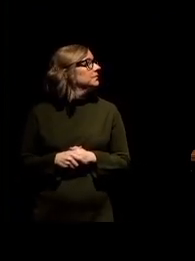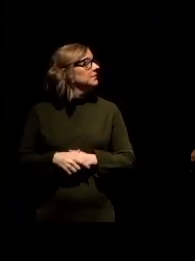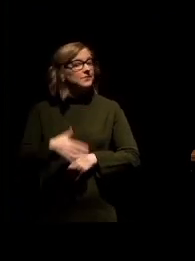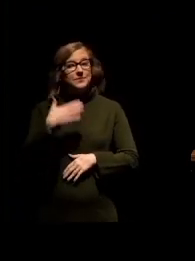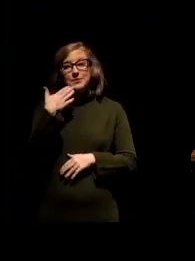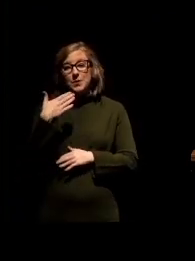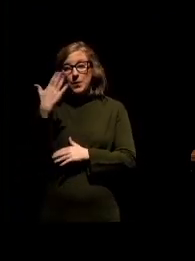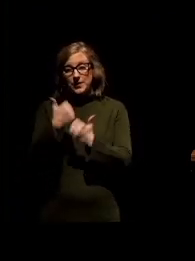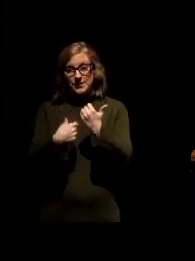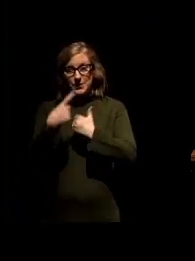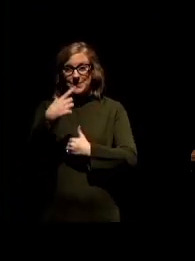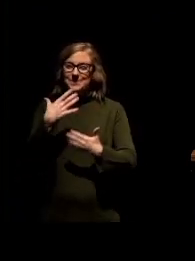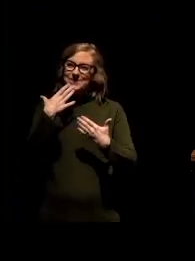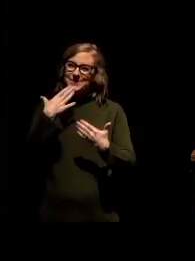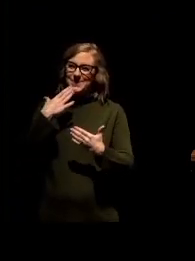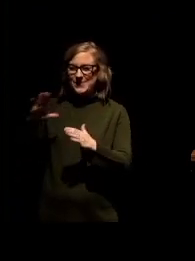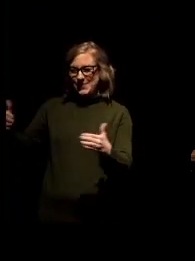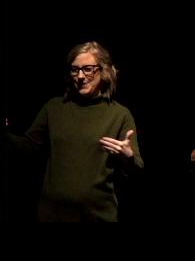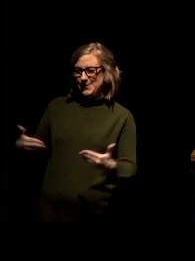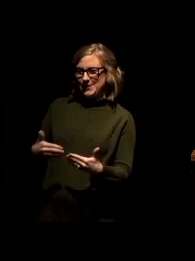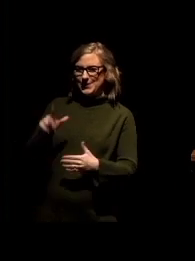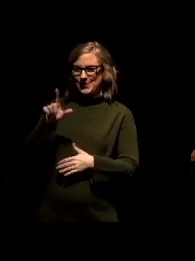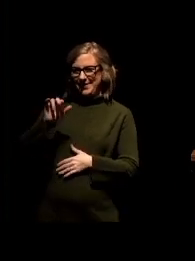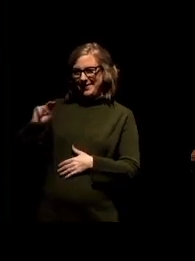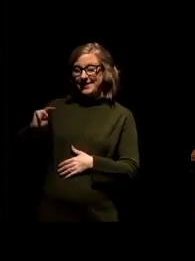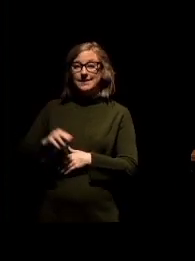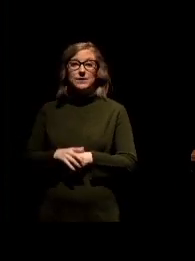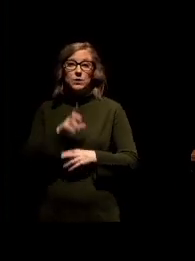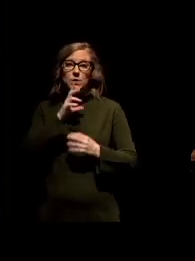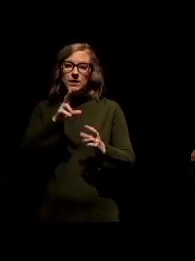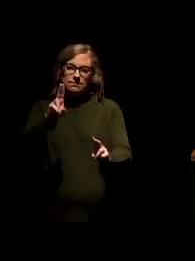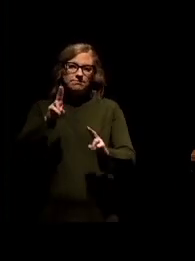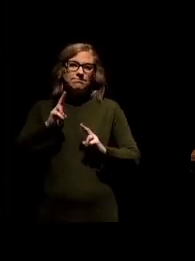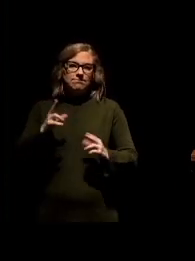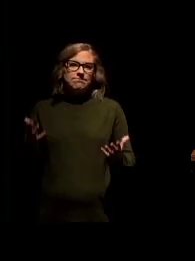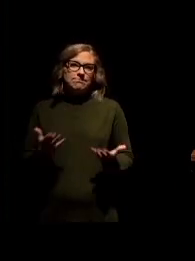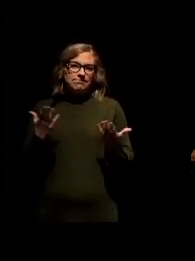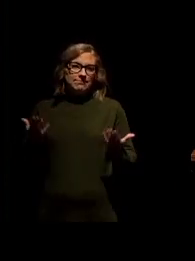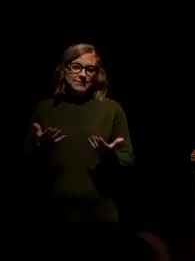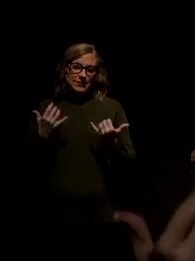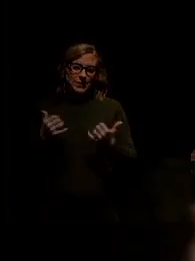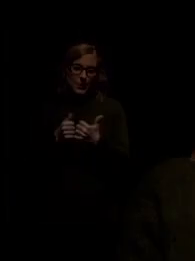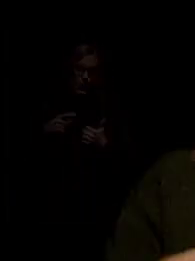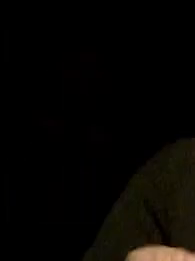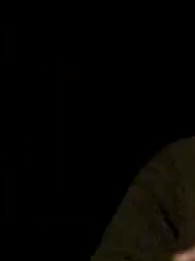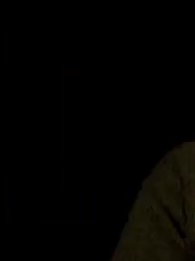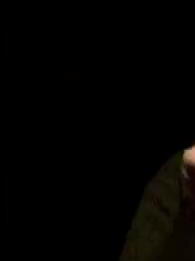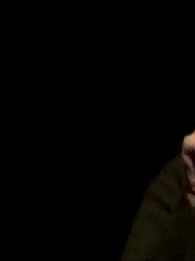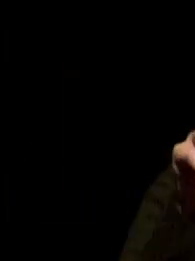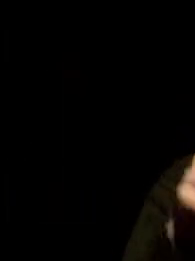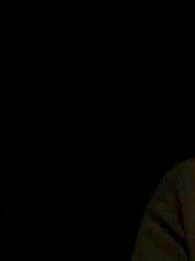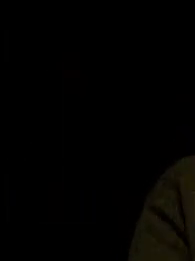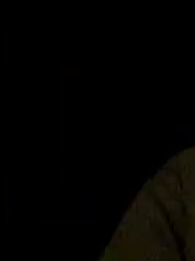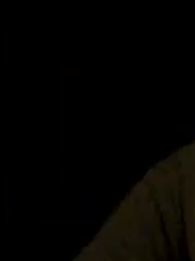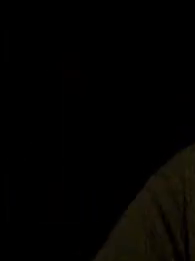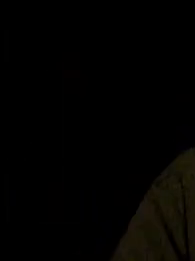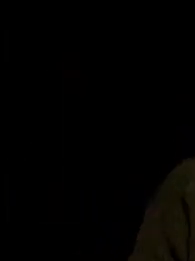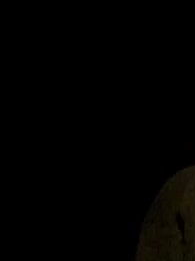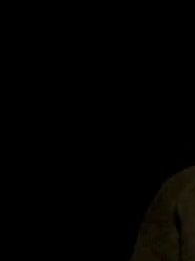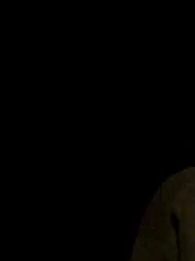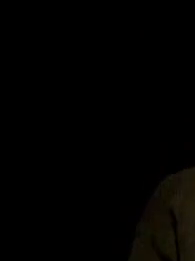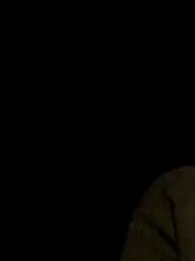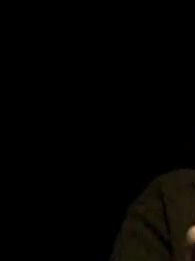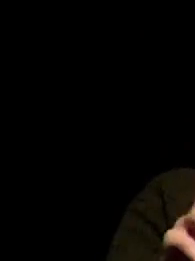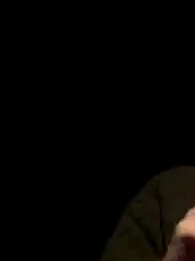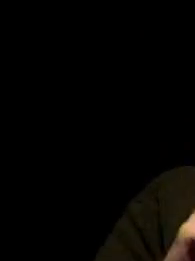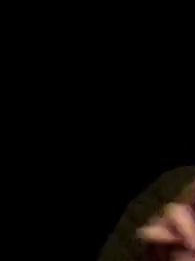Good morning, everybody. Thank you for that introduction, Lynn. It's really a pleasure to be here with you all today. I'm looking forward to this panel, and it's an honor